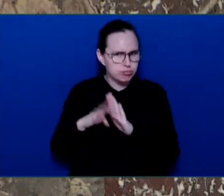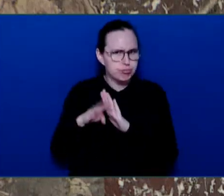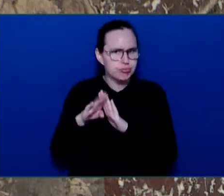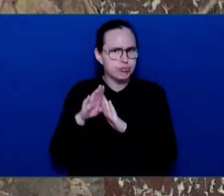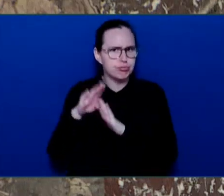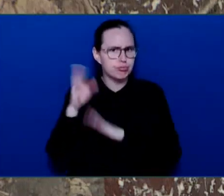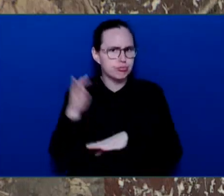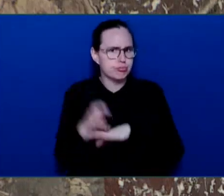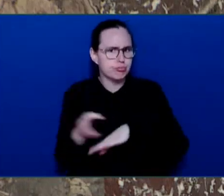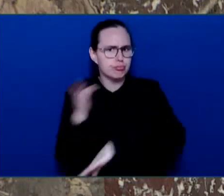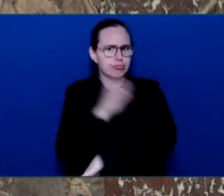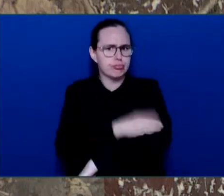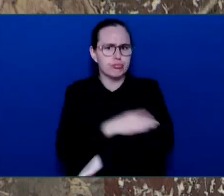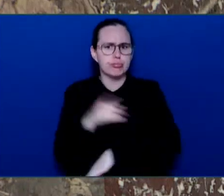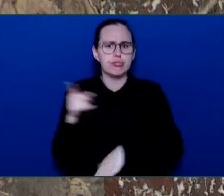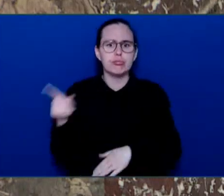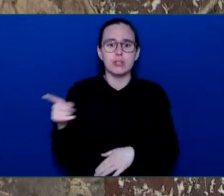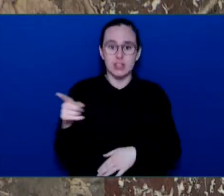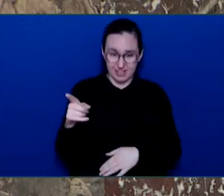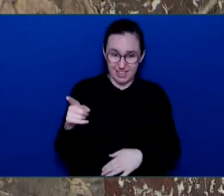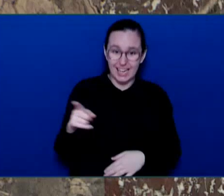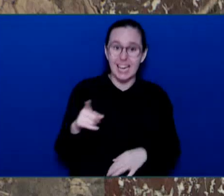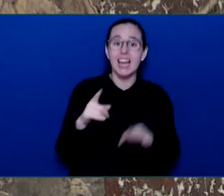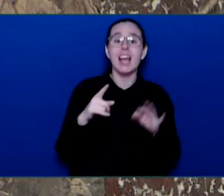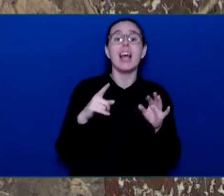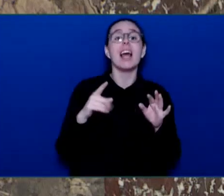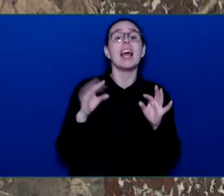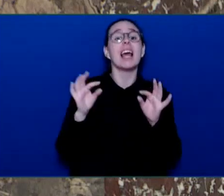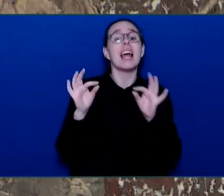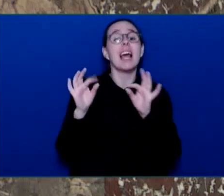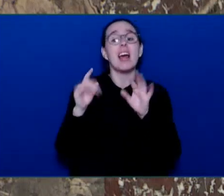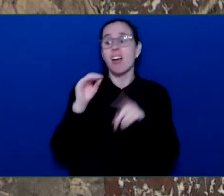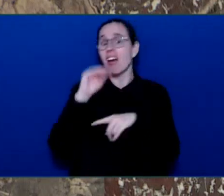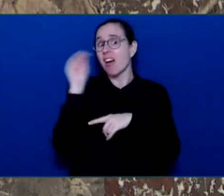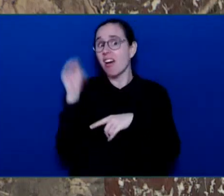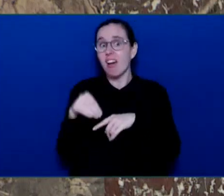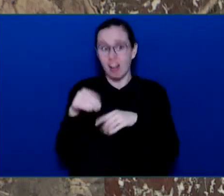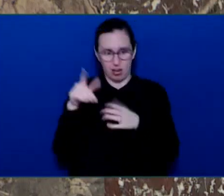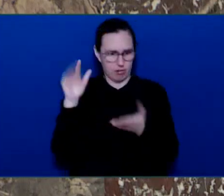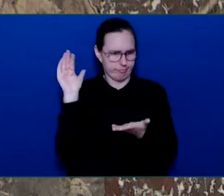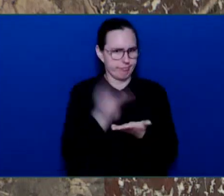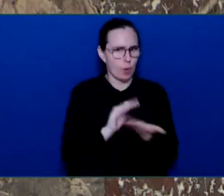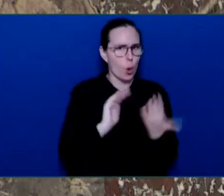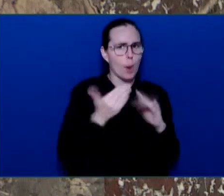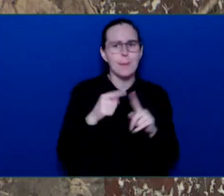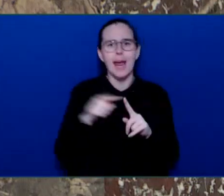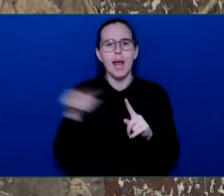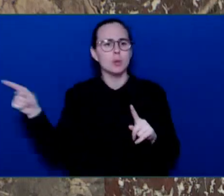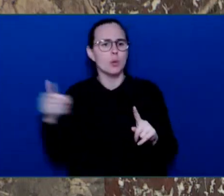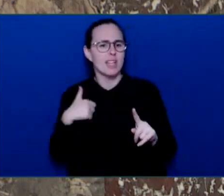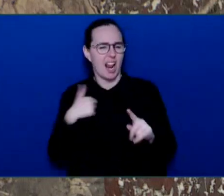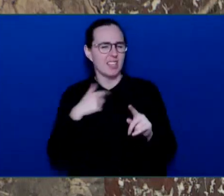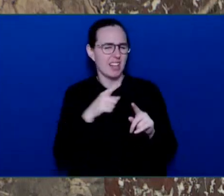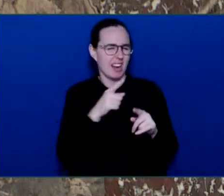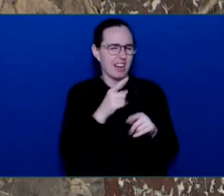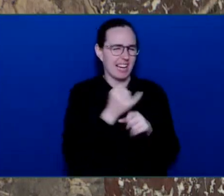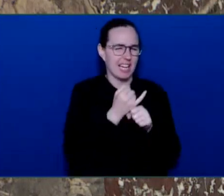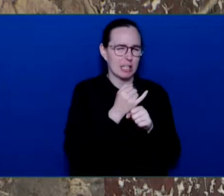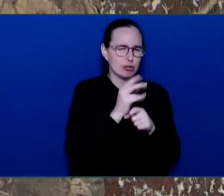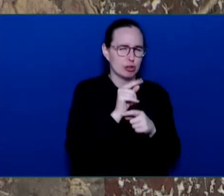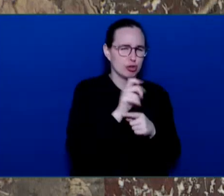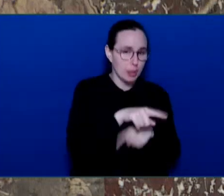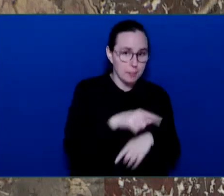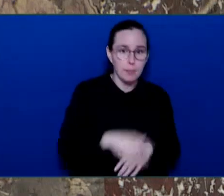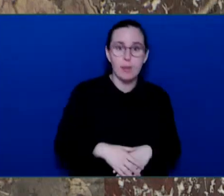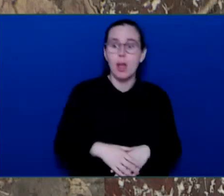unemployment rates in Canada. Last year's job creation was 3 times higher than what the Leader of the Opposition issued in a press release when he